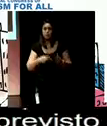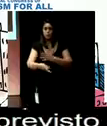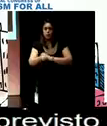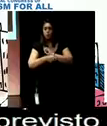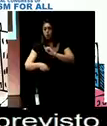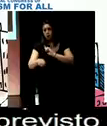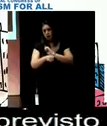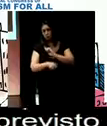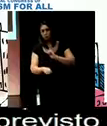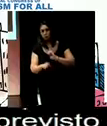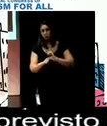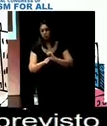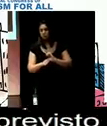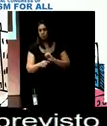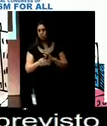August